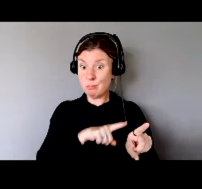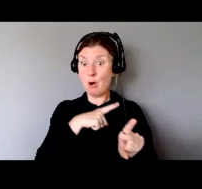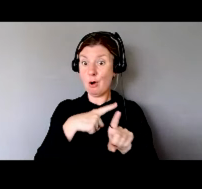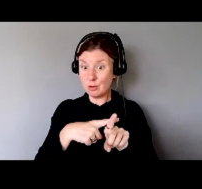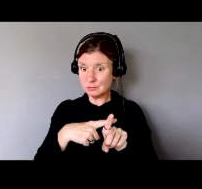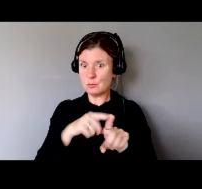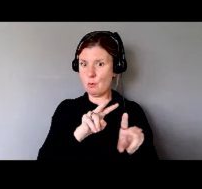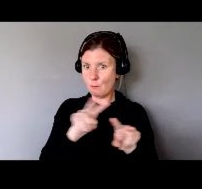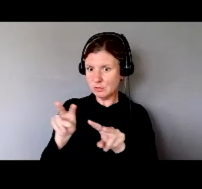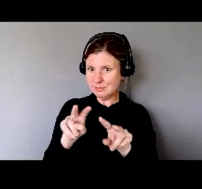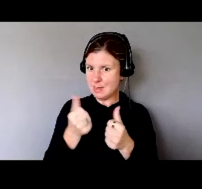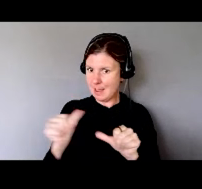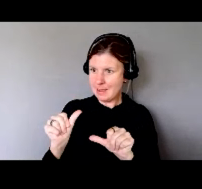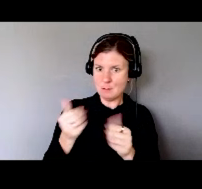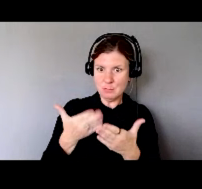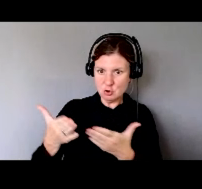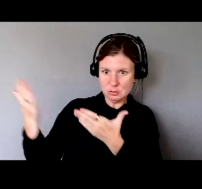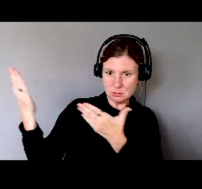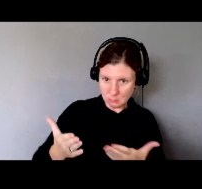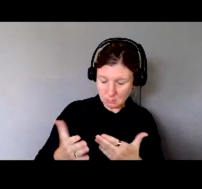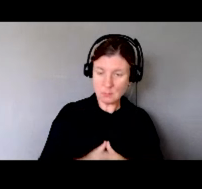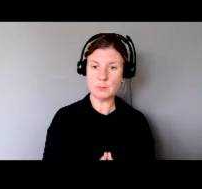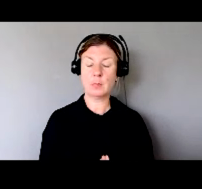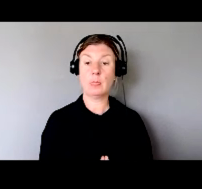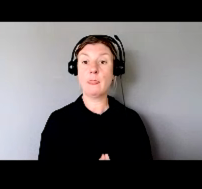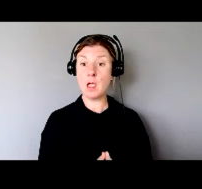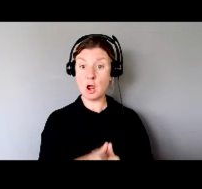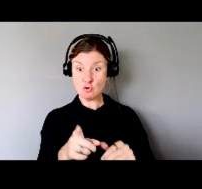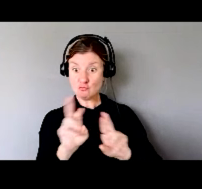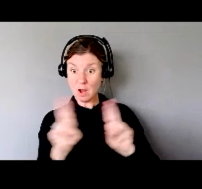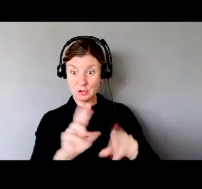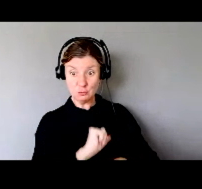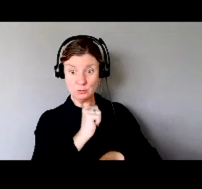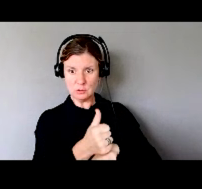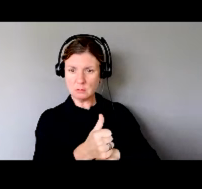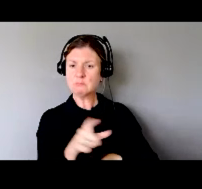Develop an installation plan and oversee the installation of their public art piece.